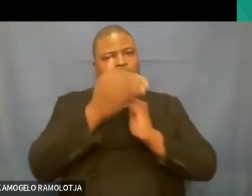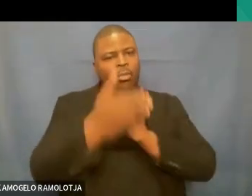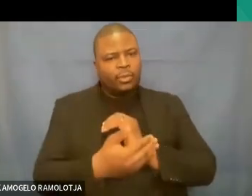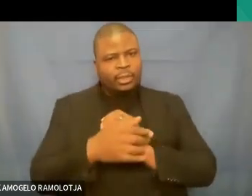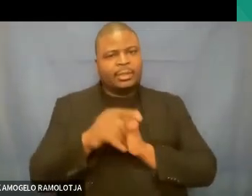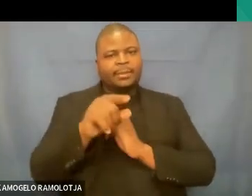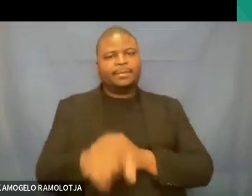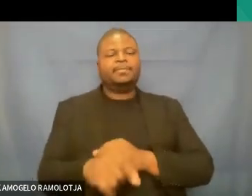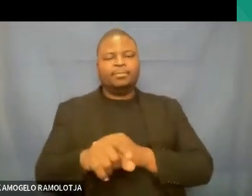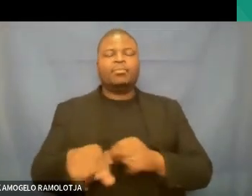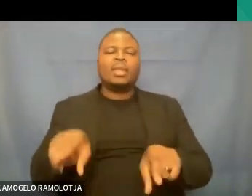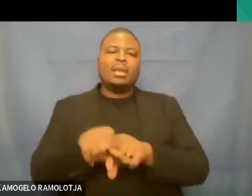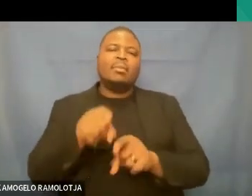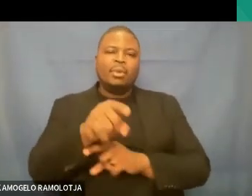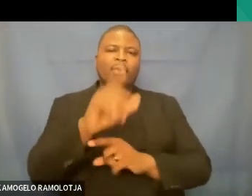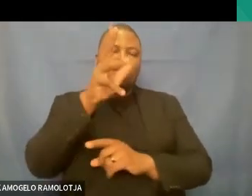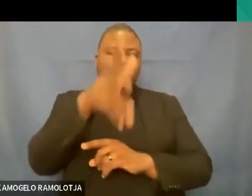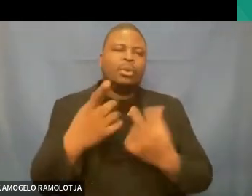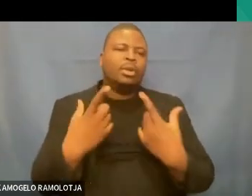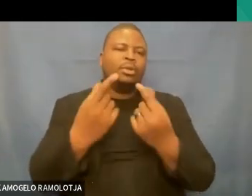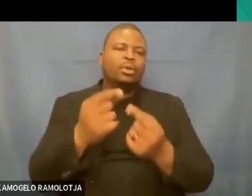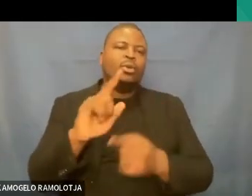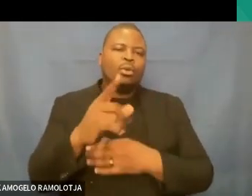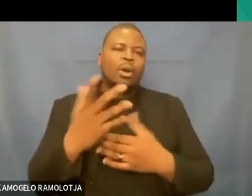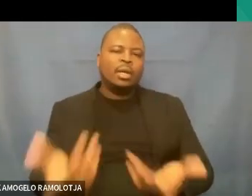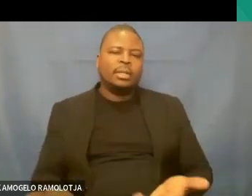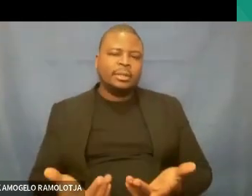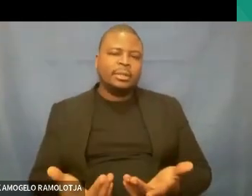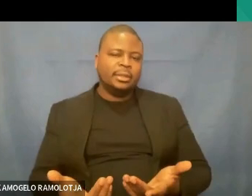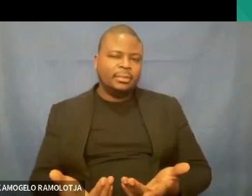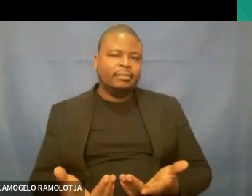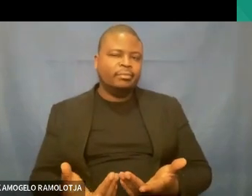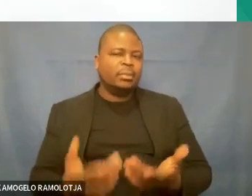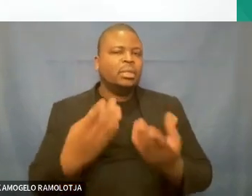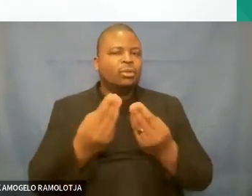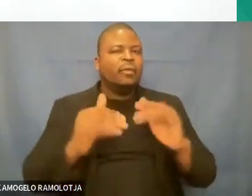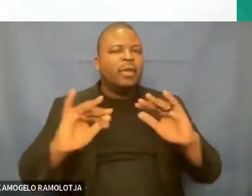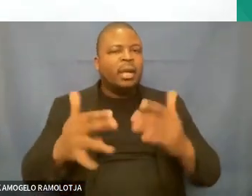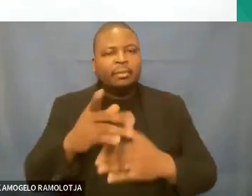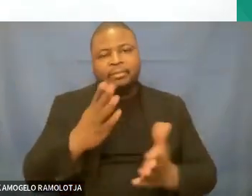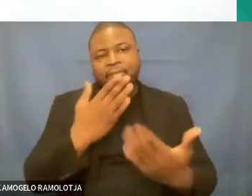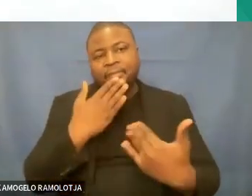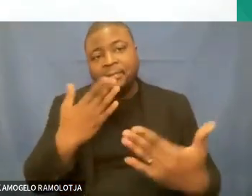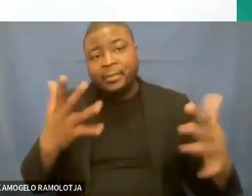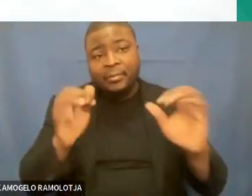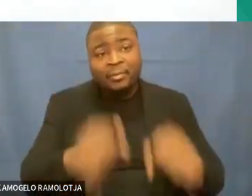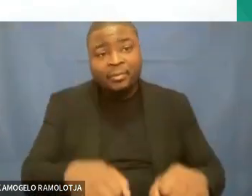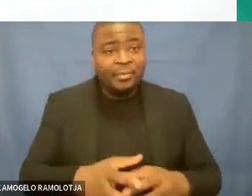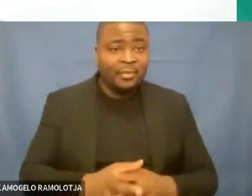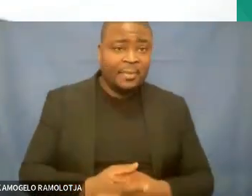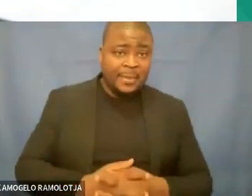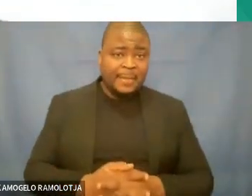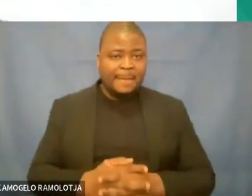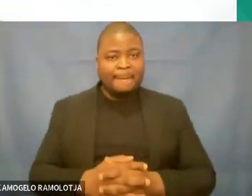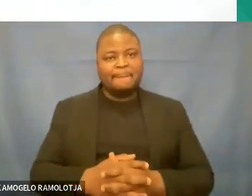do and what accountability mechanisms are you going to put in place? Thank you so much.